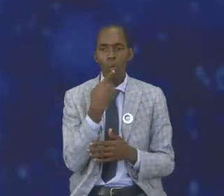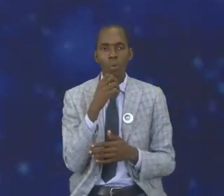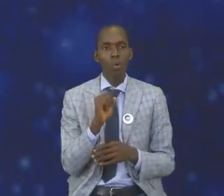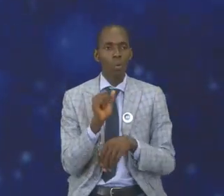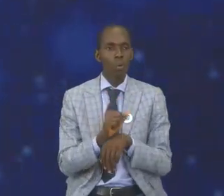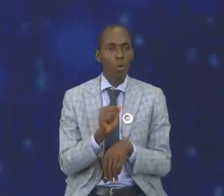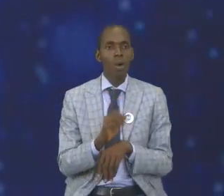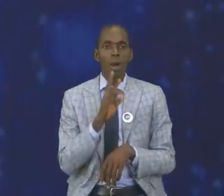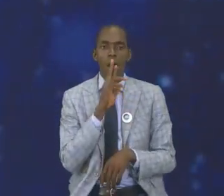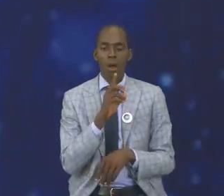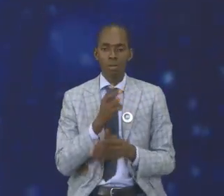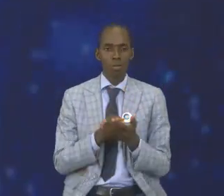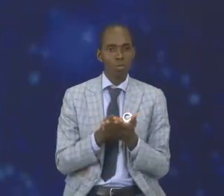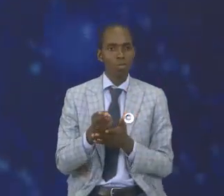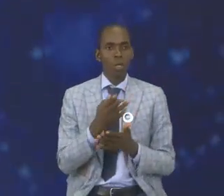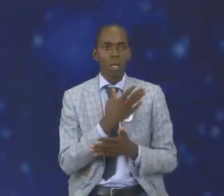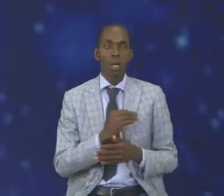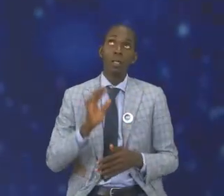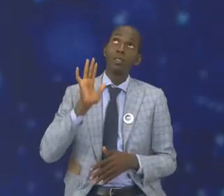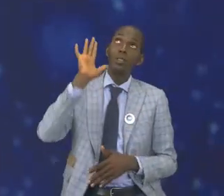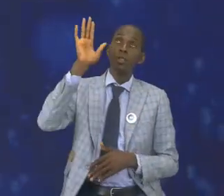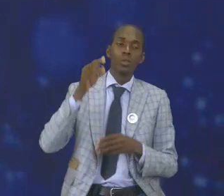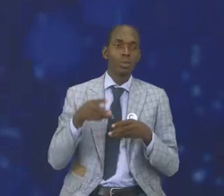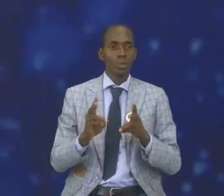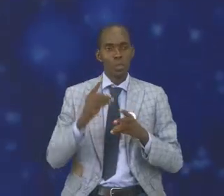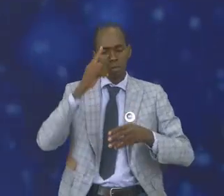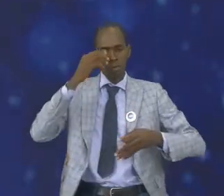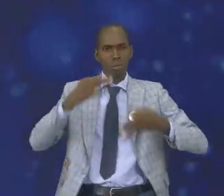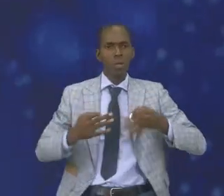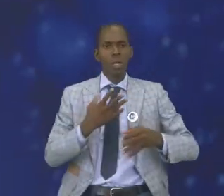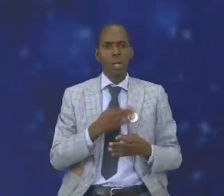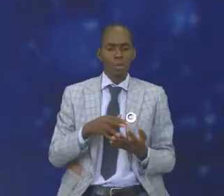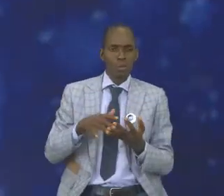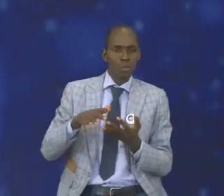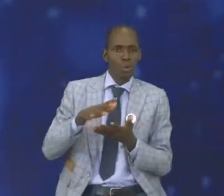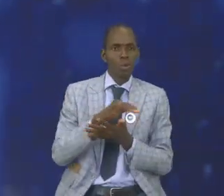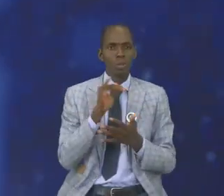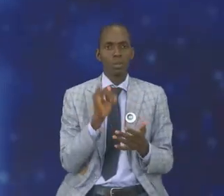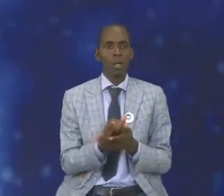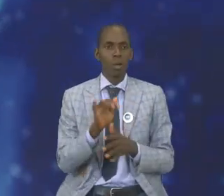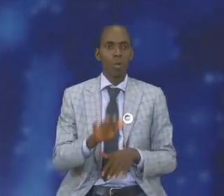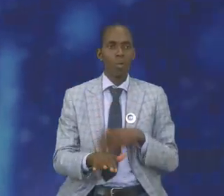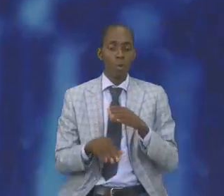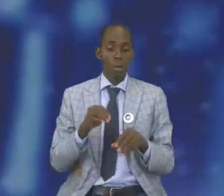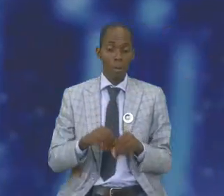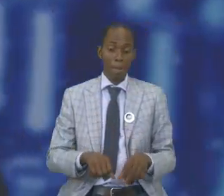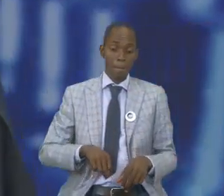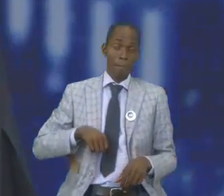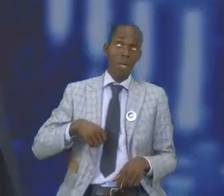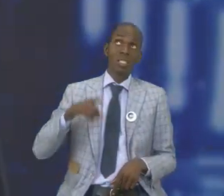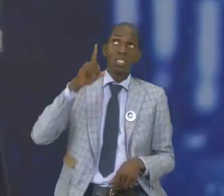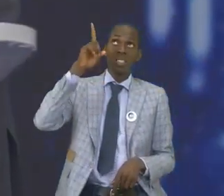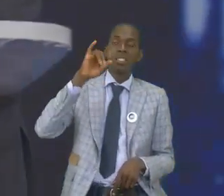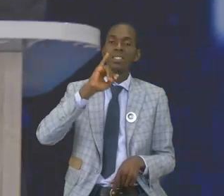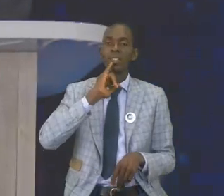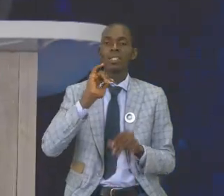his ways judgment, and those that walk in pride he is able